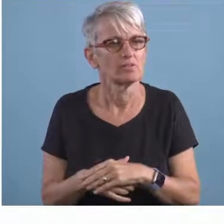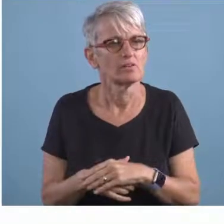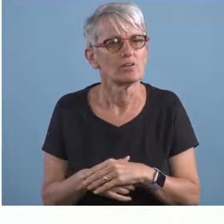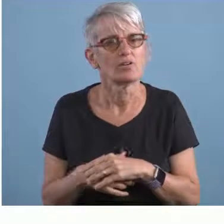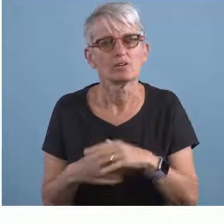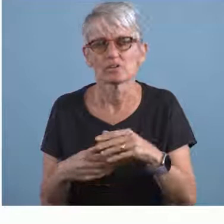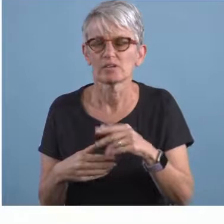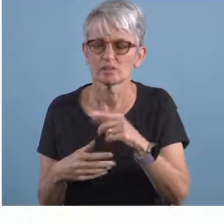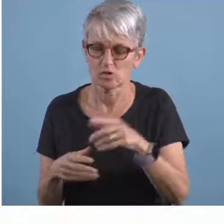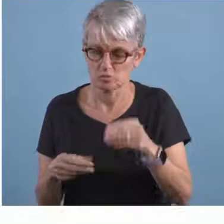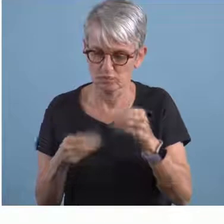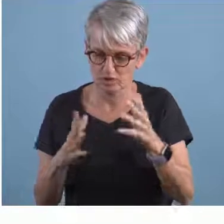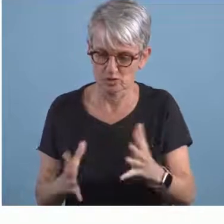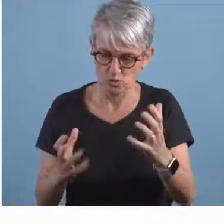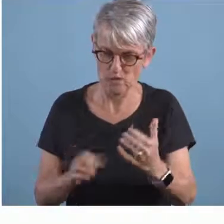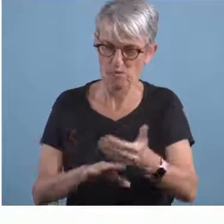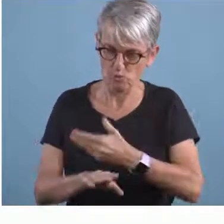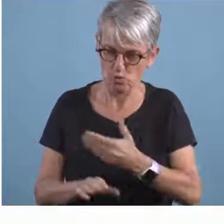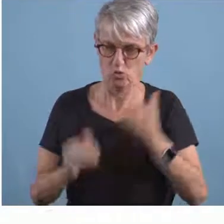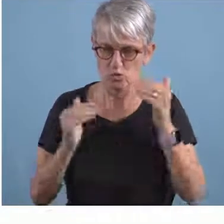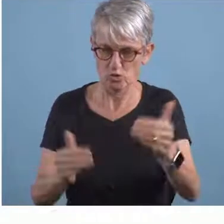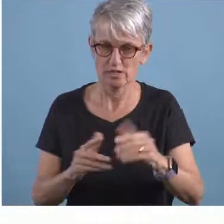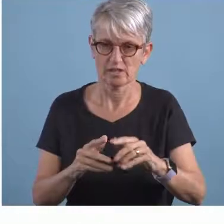want before they start telepractice.